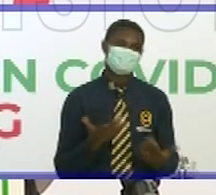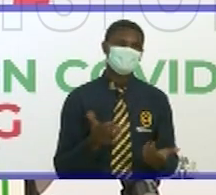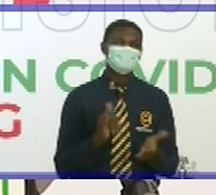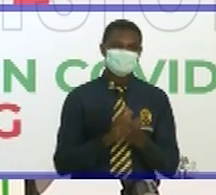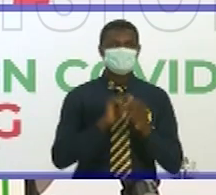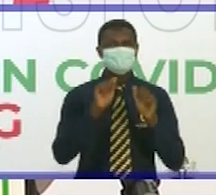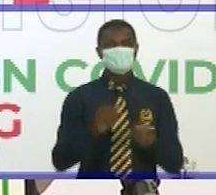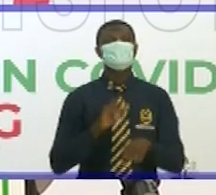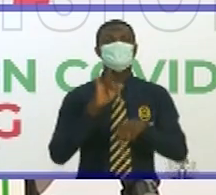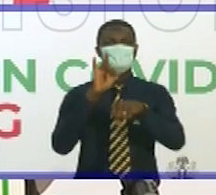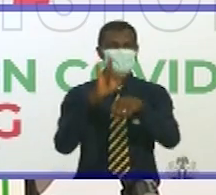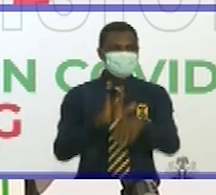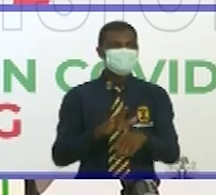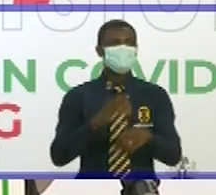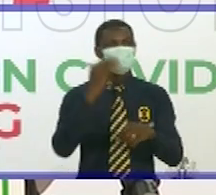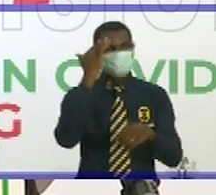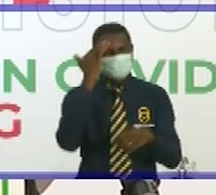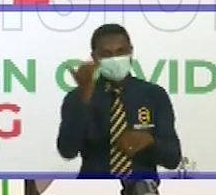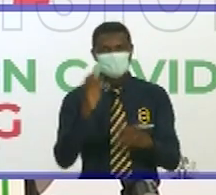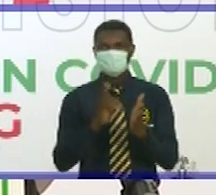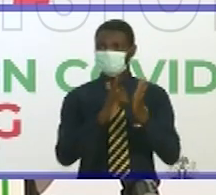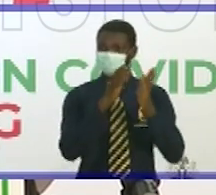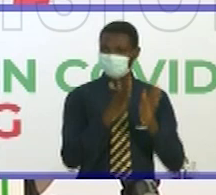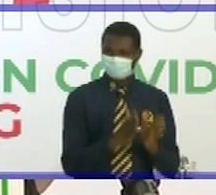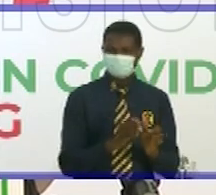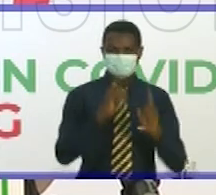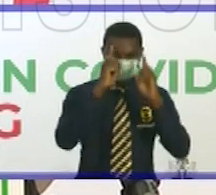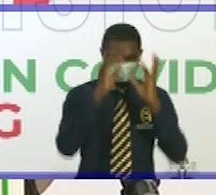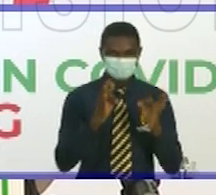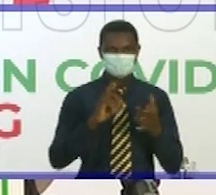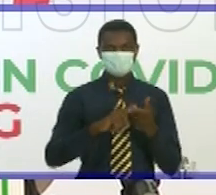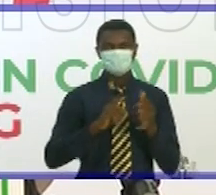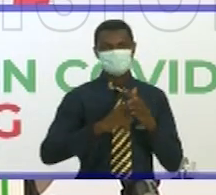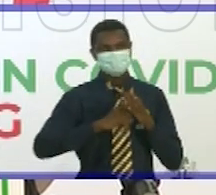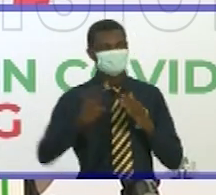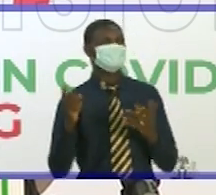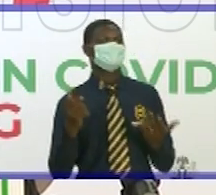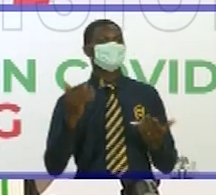environment yen ti o ba je to ma mu ori wiwuwa ise le ma